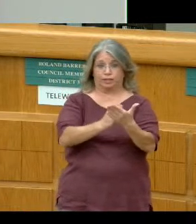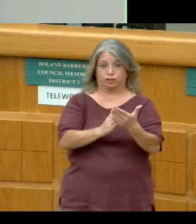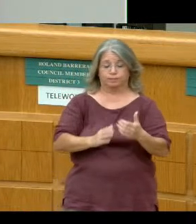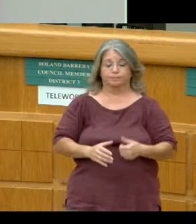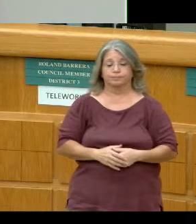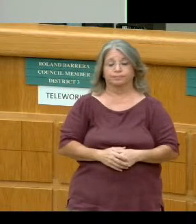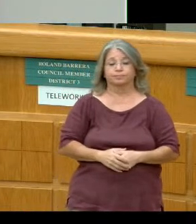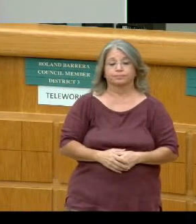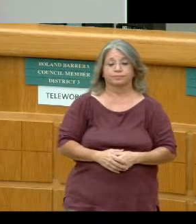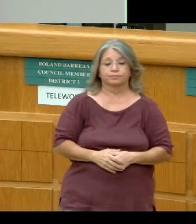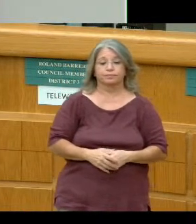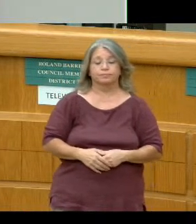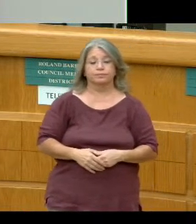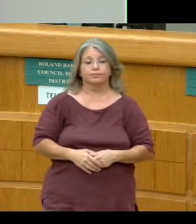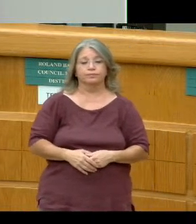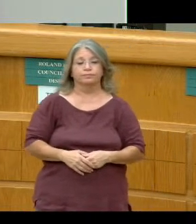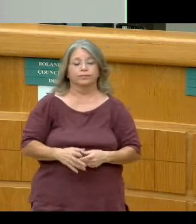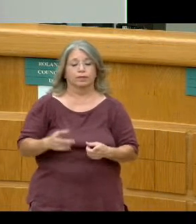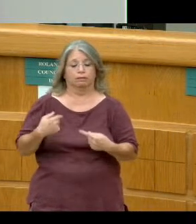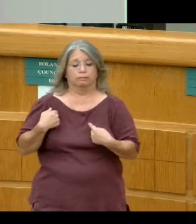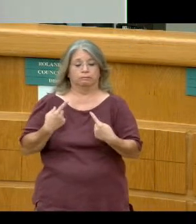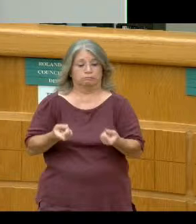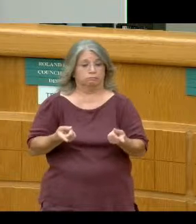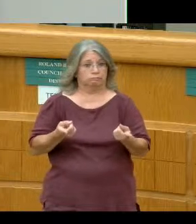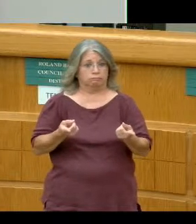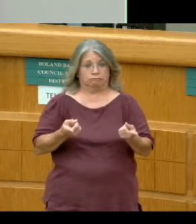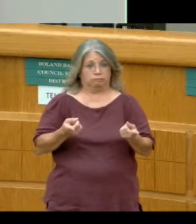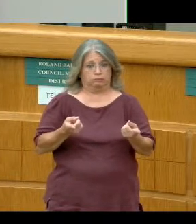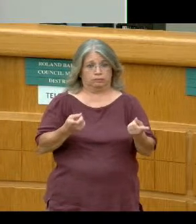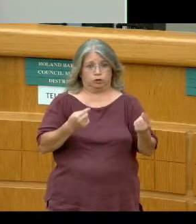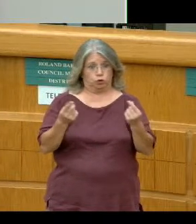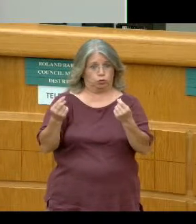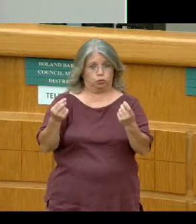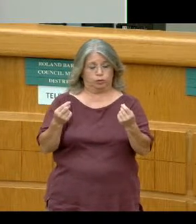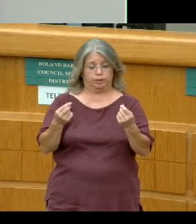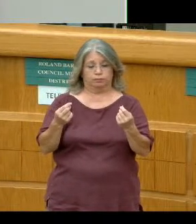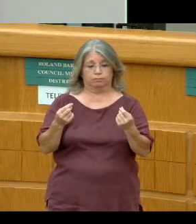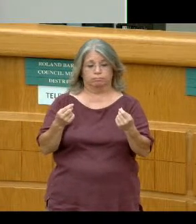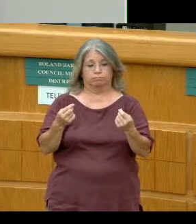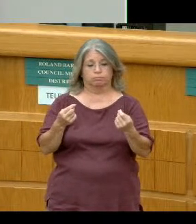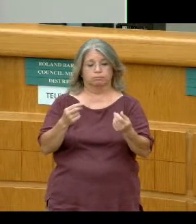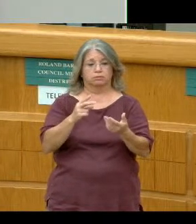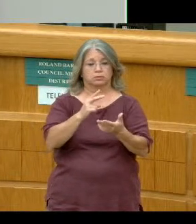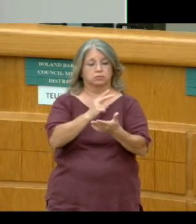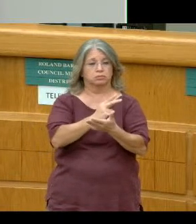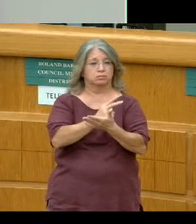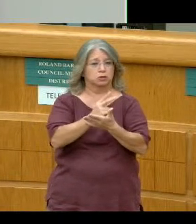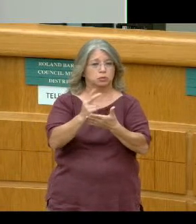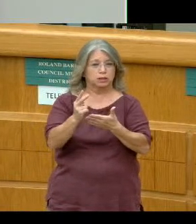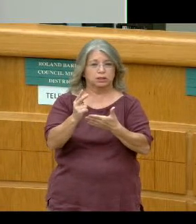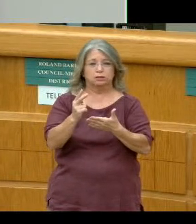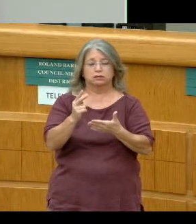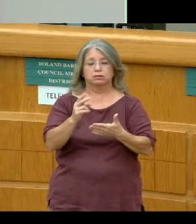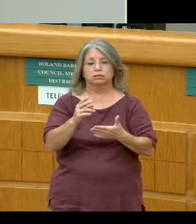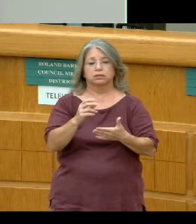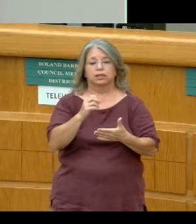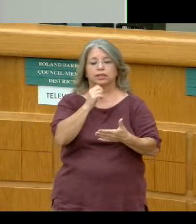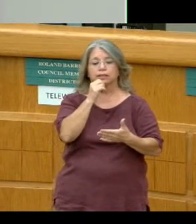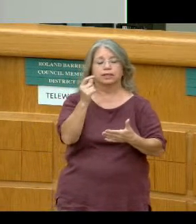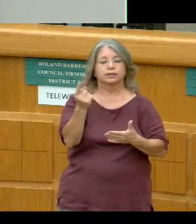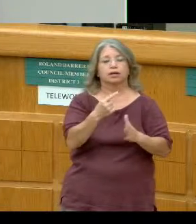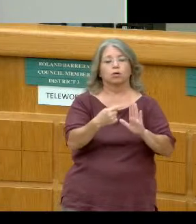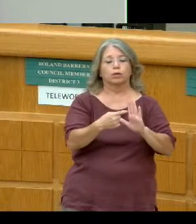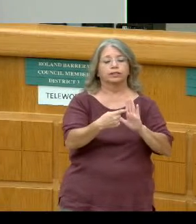up to lately? The things that we've been doing in the past 10 days to 2 weeks, they don't show up in the case data or the fatality